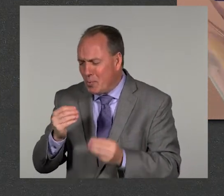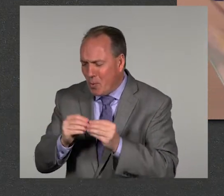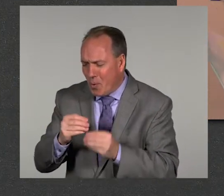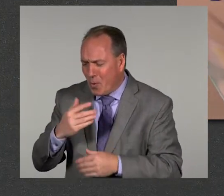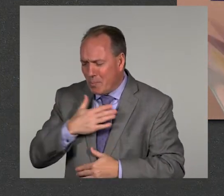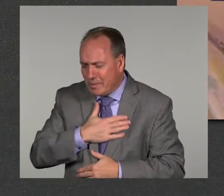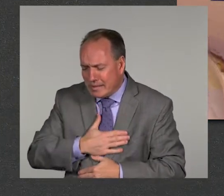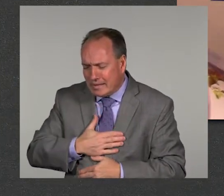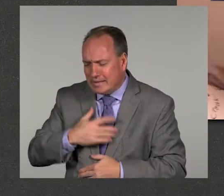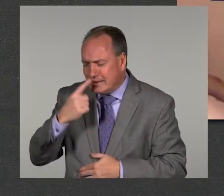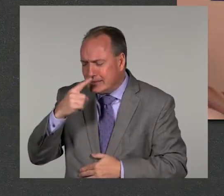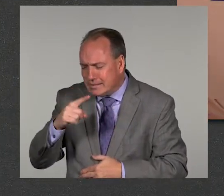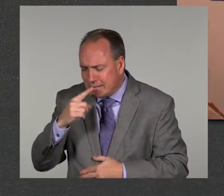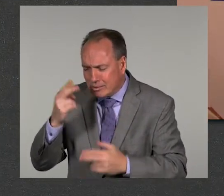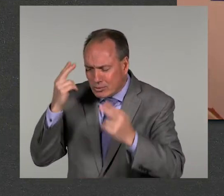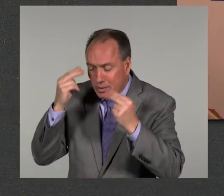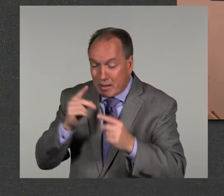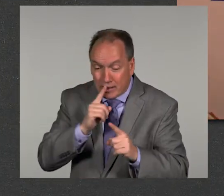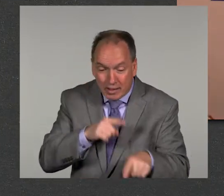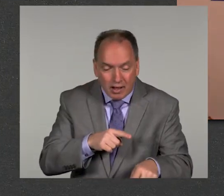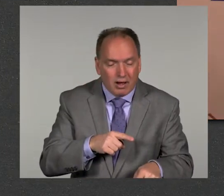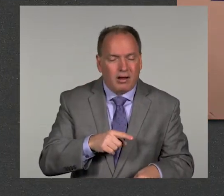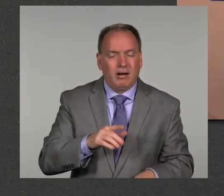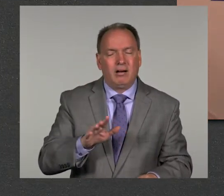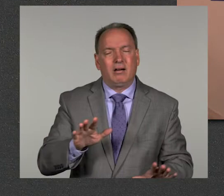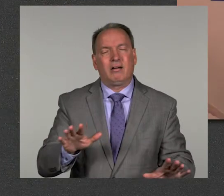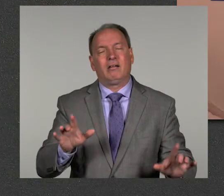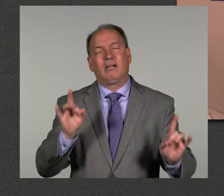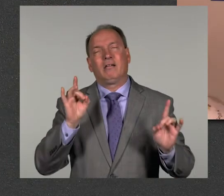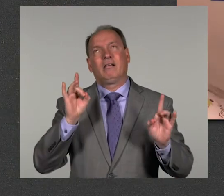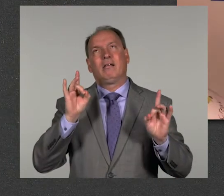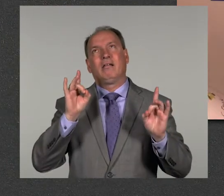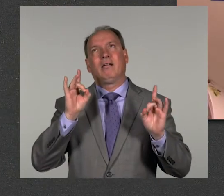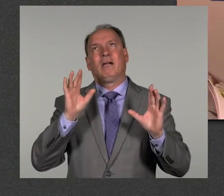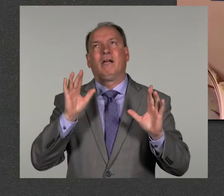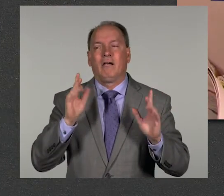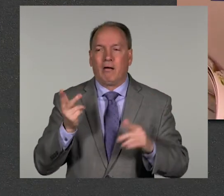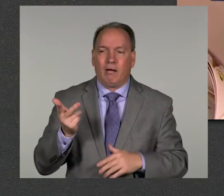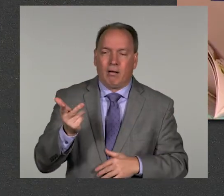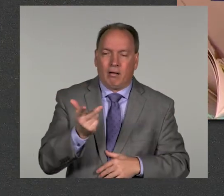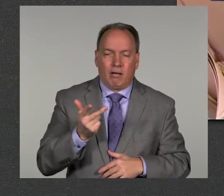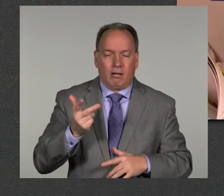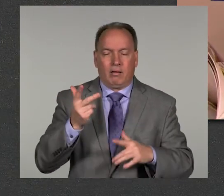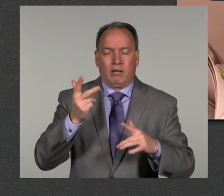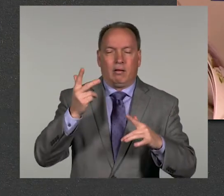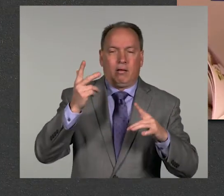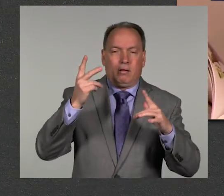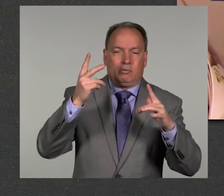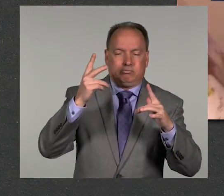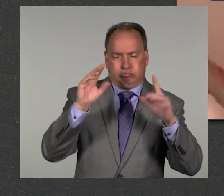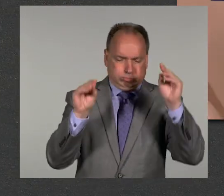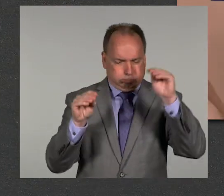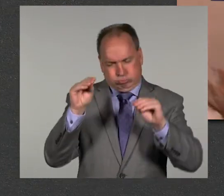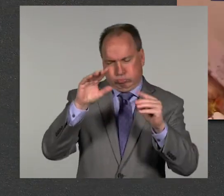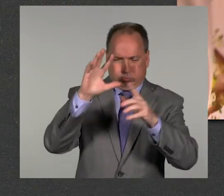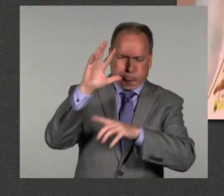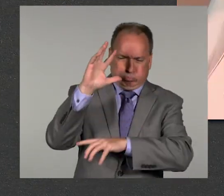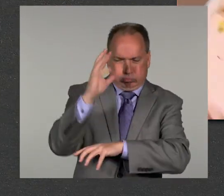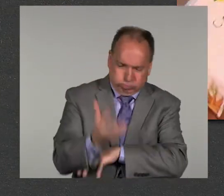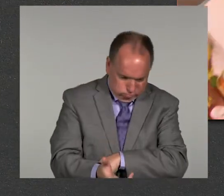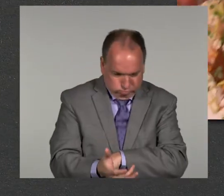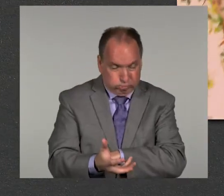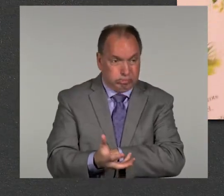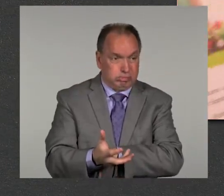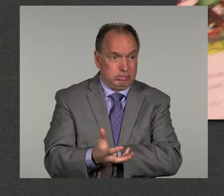more, replied Rabbit. Uh-oh, whimpered Tortoise, Bird, and Squirrel. Crack, crack, crash.